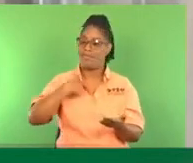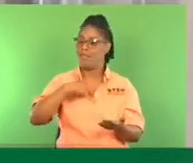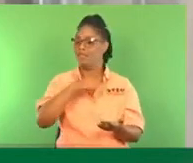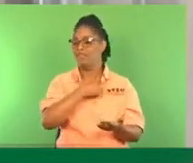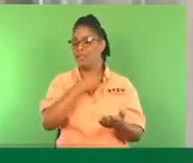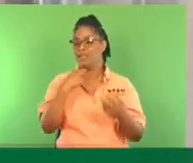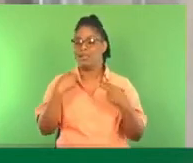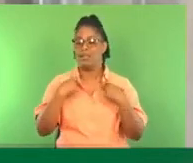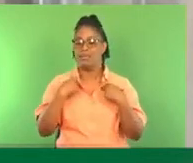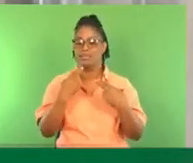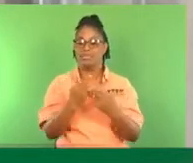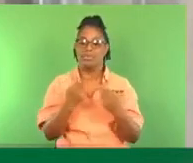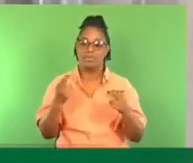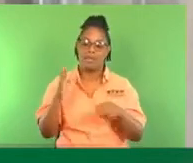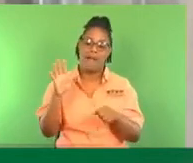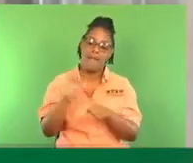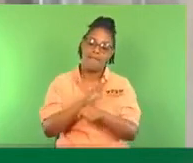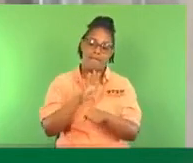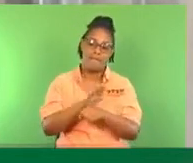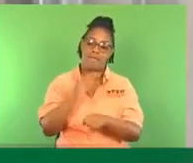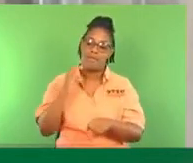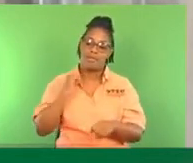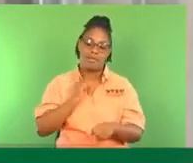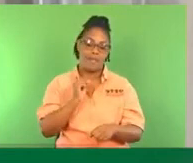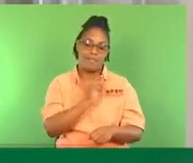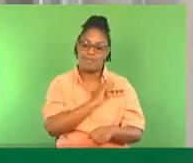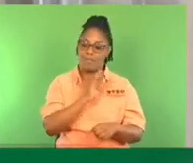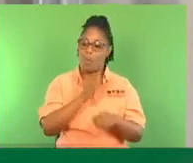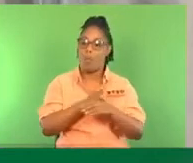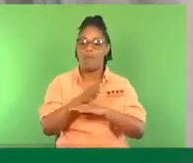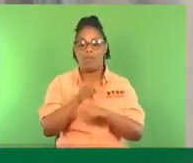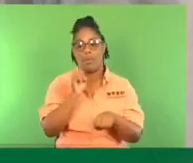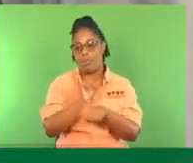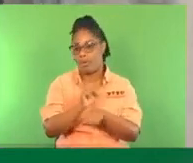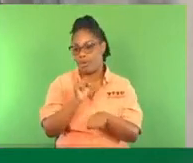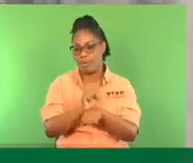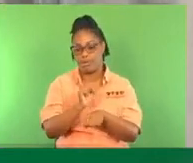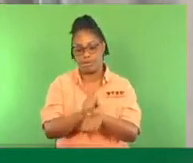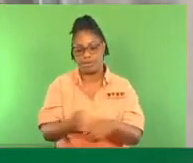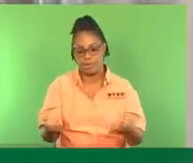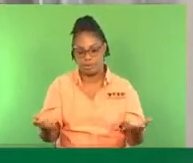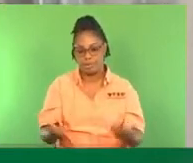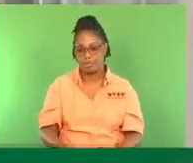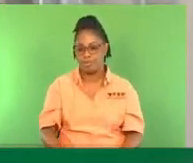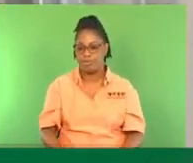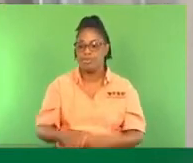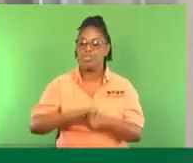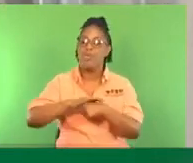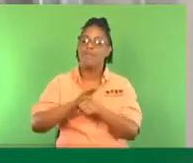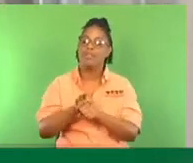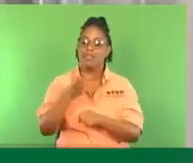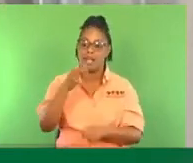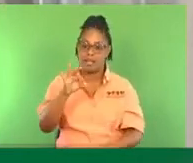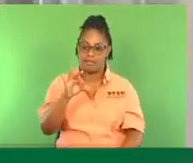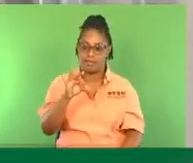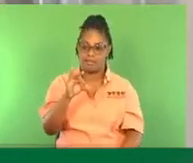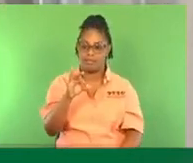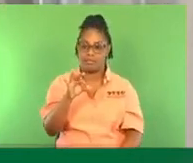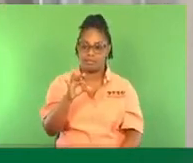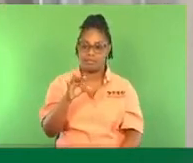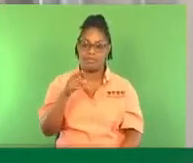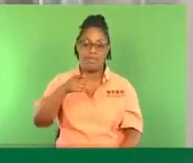staff are overburdened. The global 19 pandemic just finished and our staff are burnt